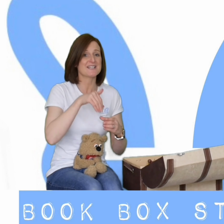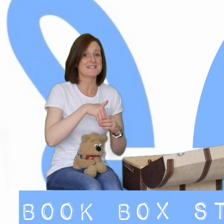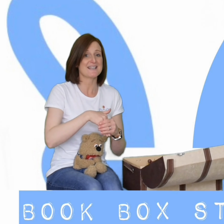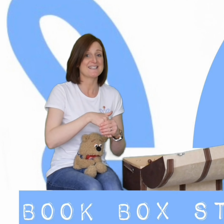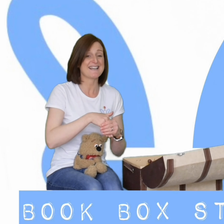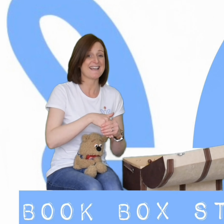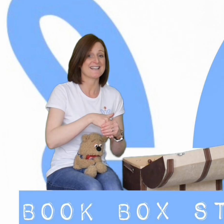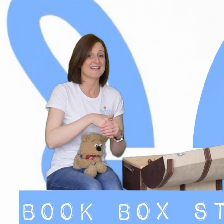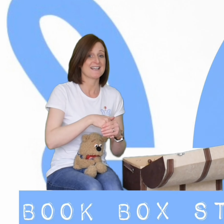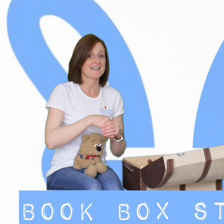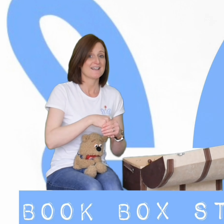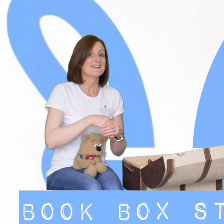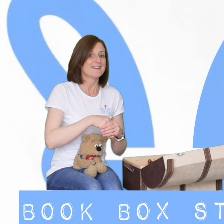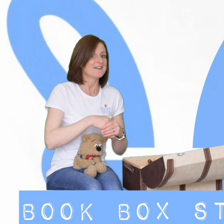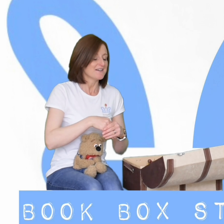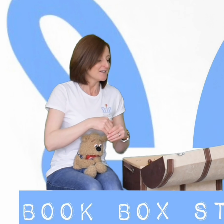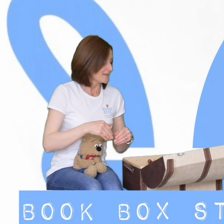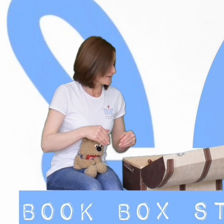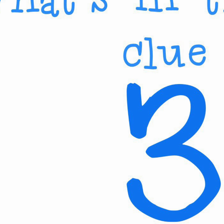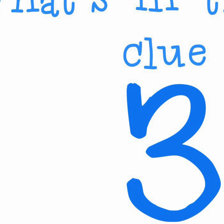we look inside again?